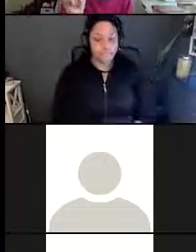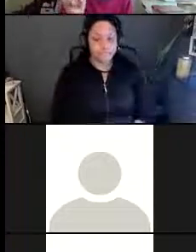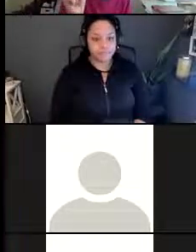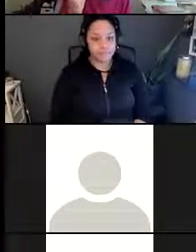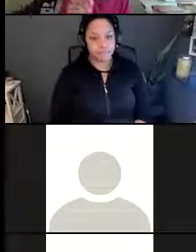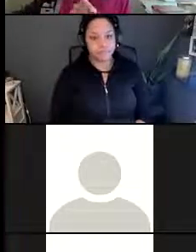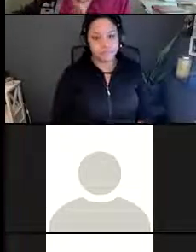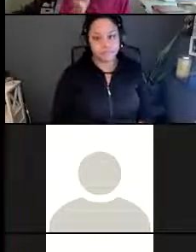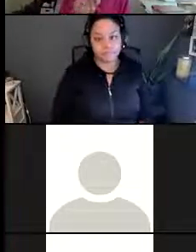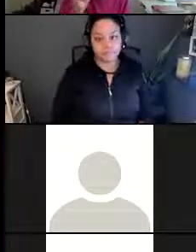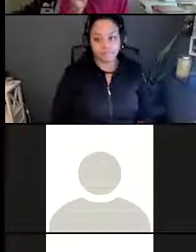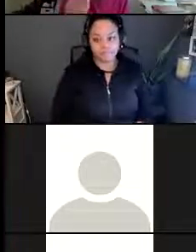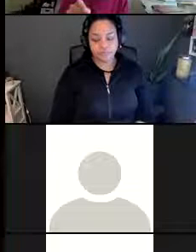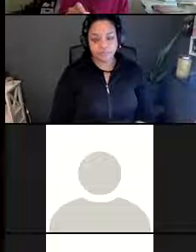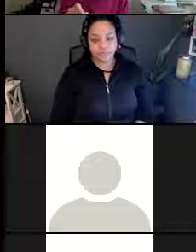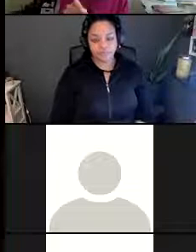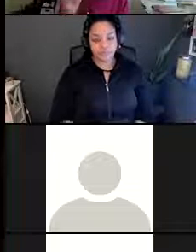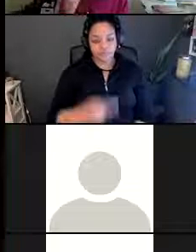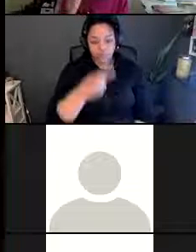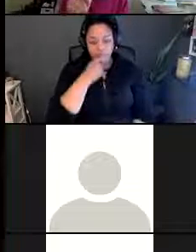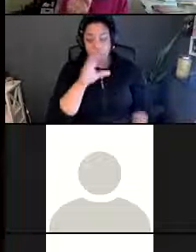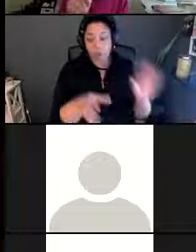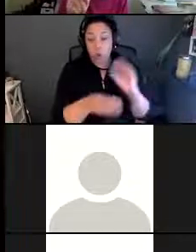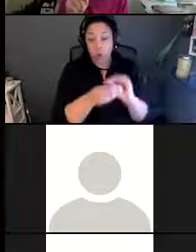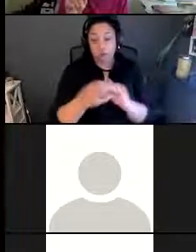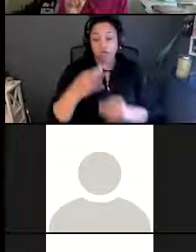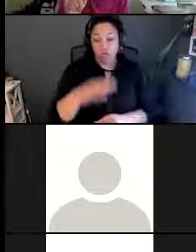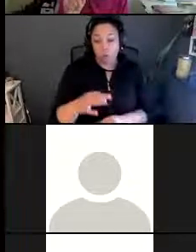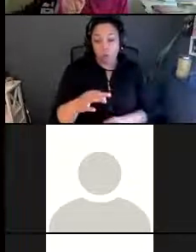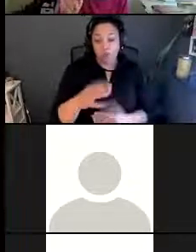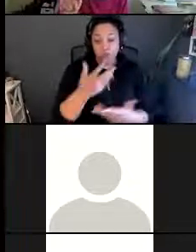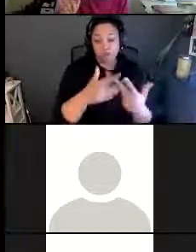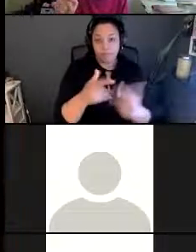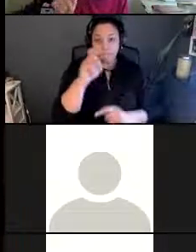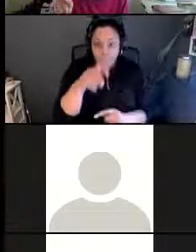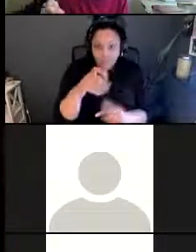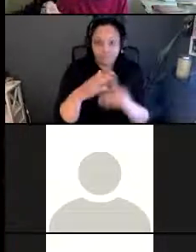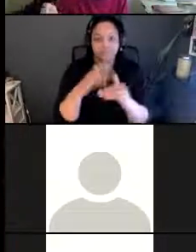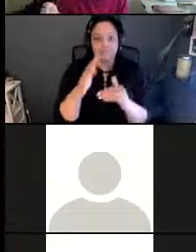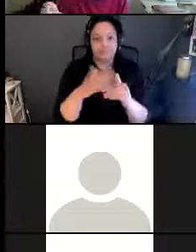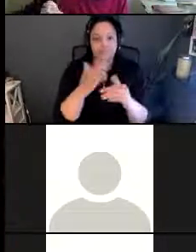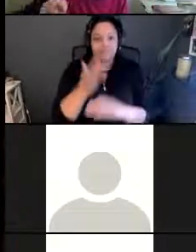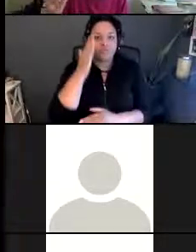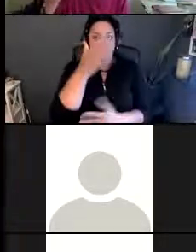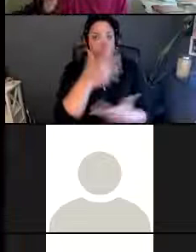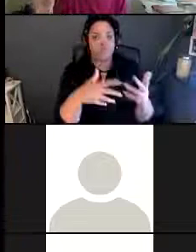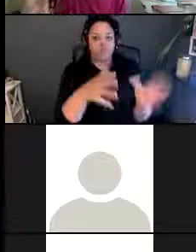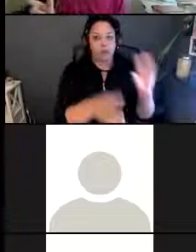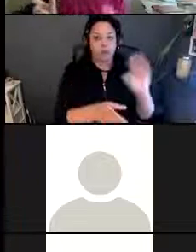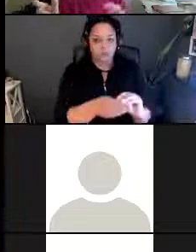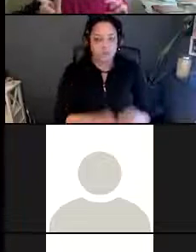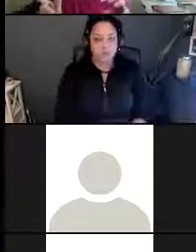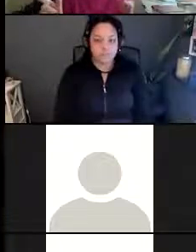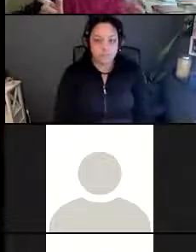Here's the kicker. Total social benefits must exceed total social costs.